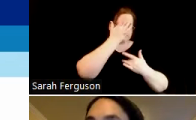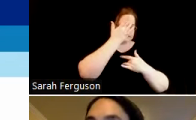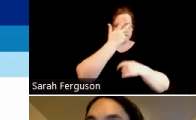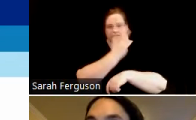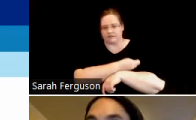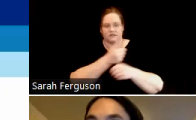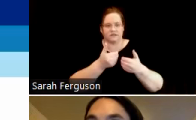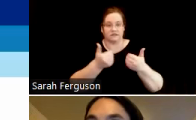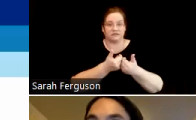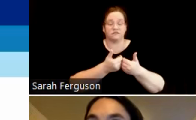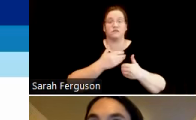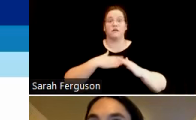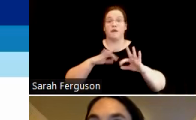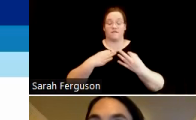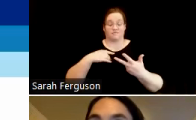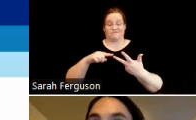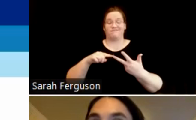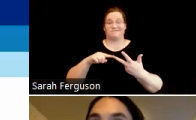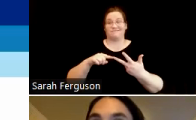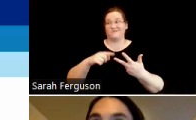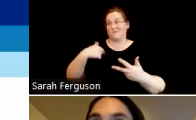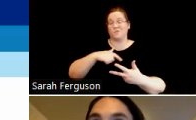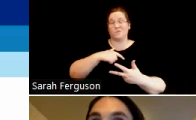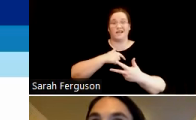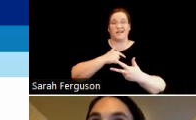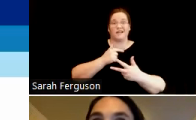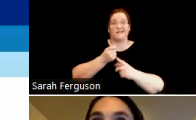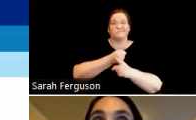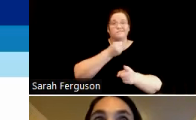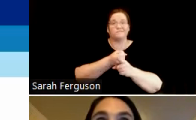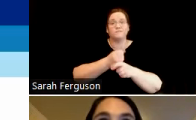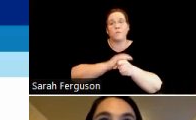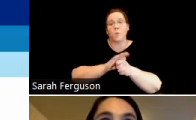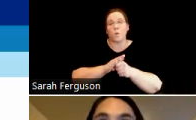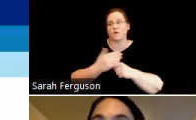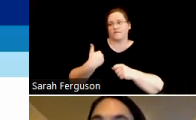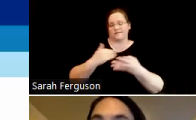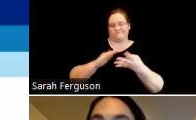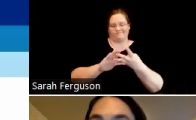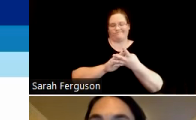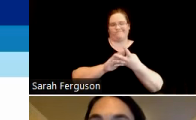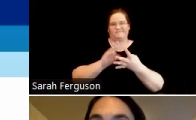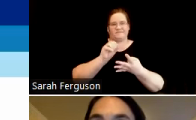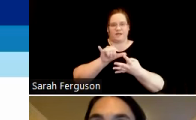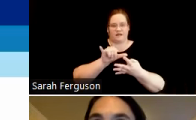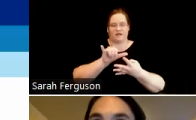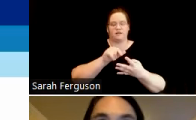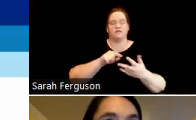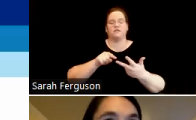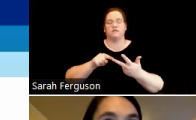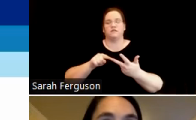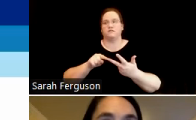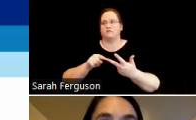My family and my youngest child had COVID mid-May. I vaccinated her about a week